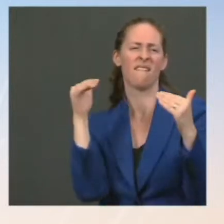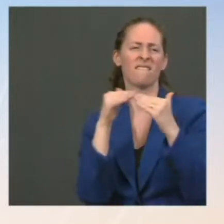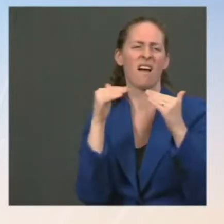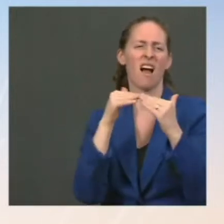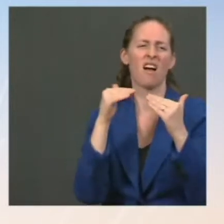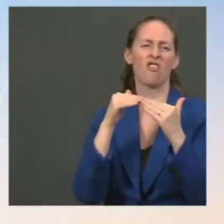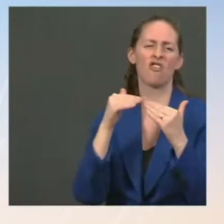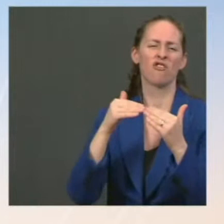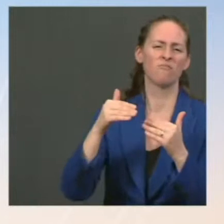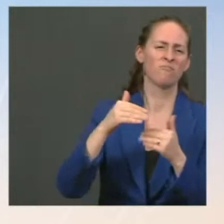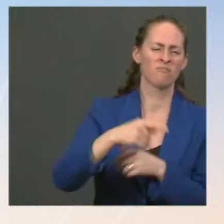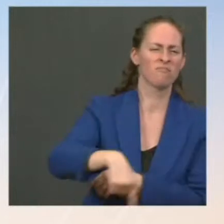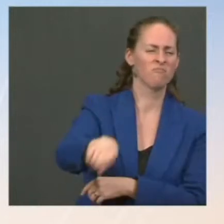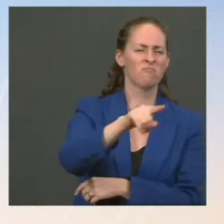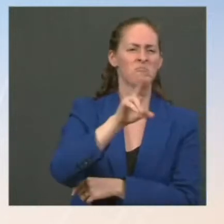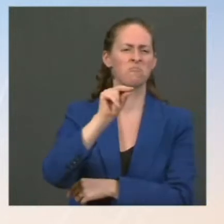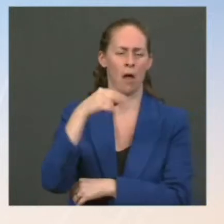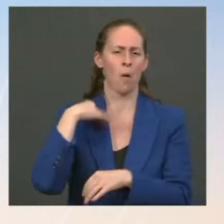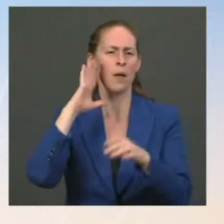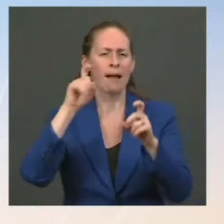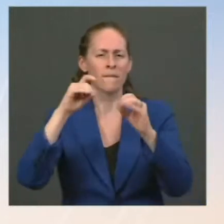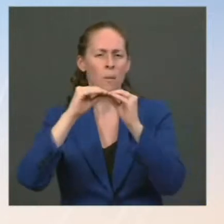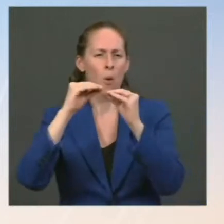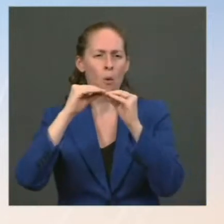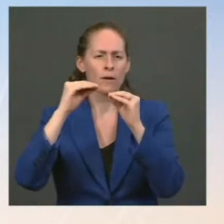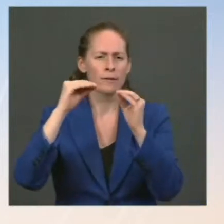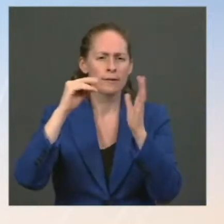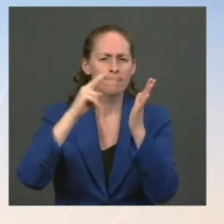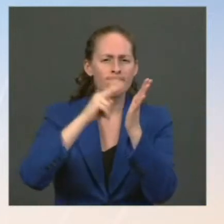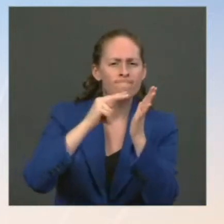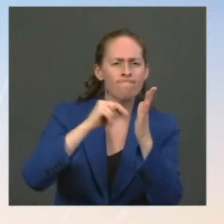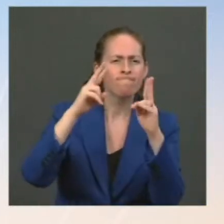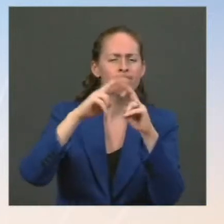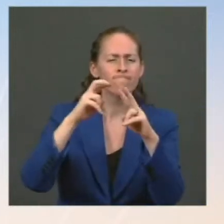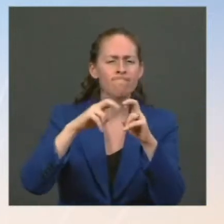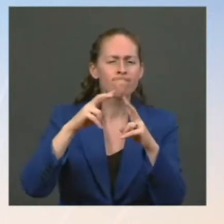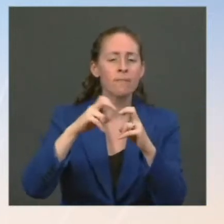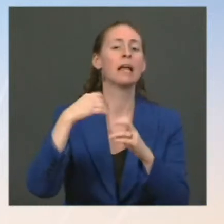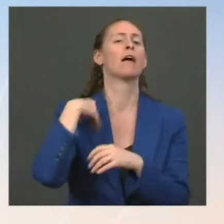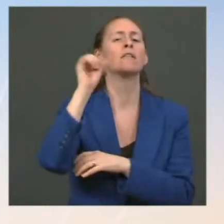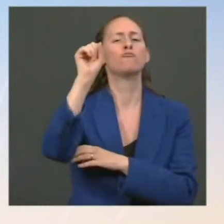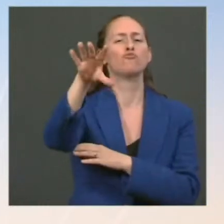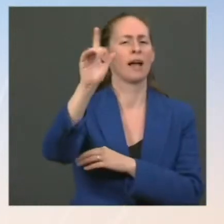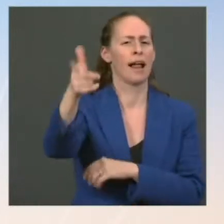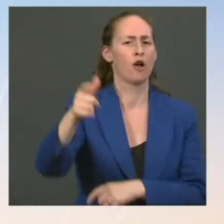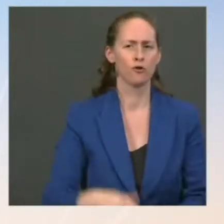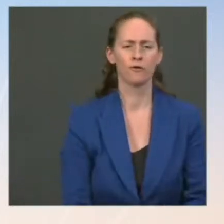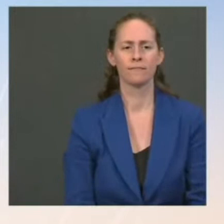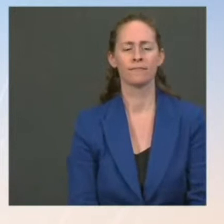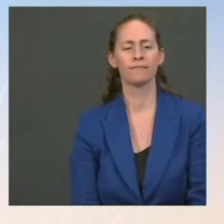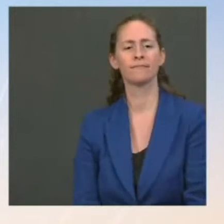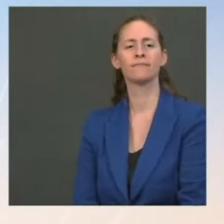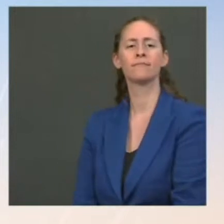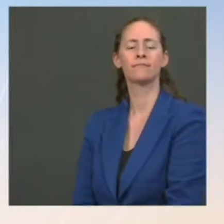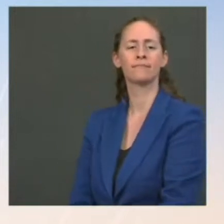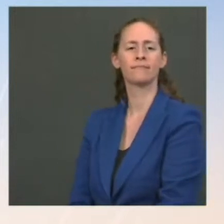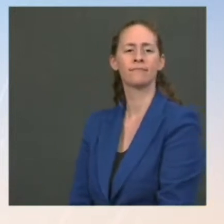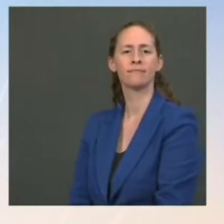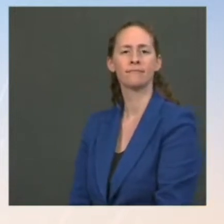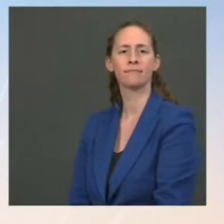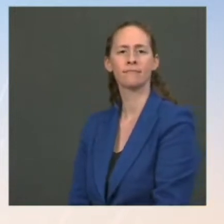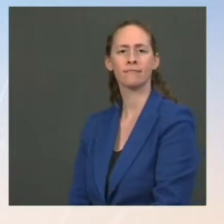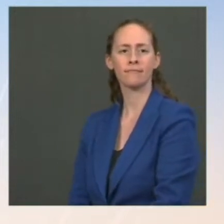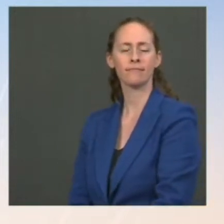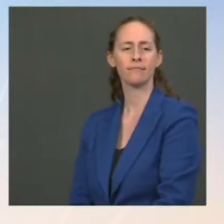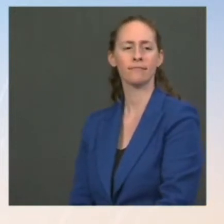But I will take a closer look at this report and get you a more substantive response. Go ahead, Jackie. Thanks, Jen. Going back to the Friday meeting with the Prime